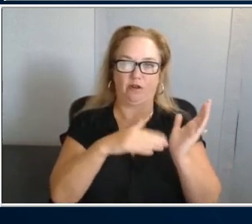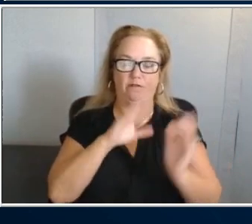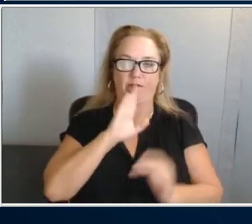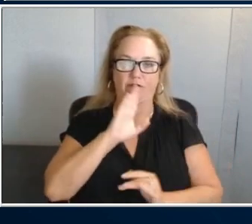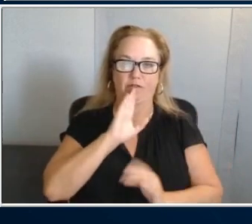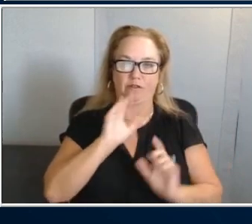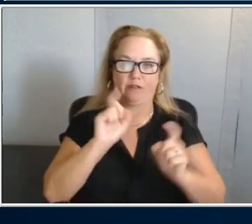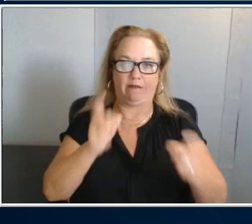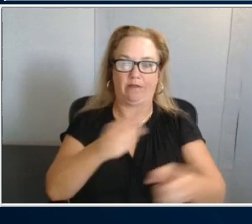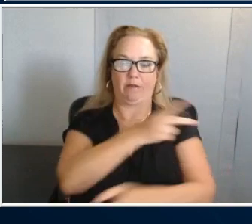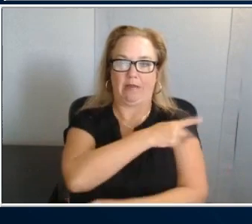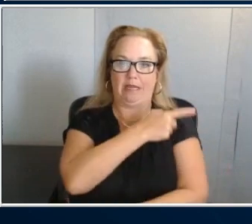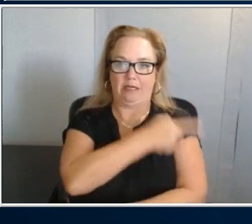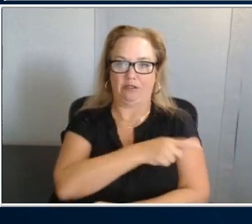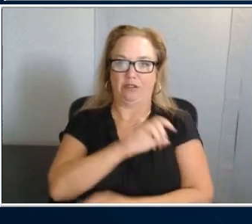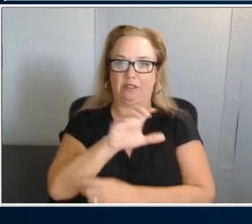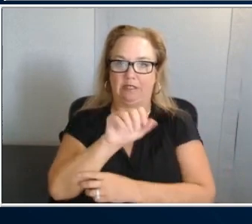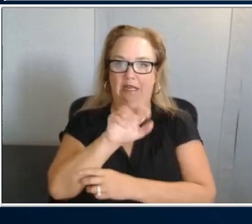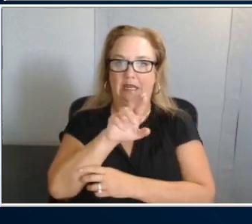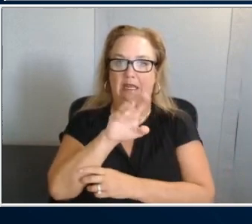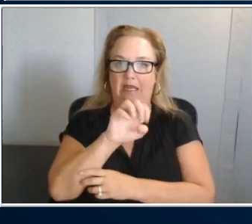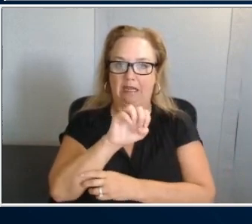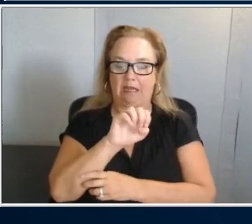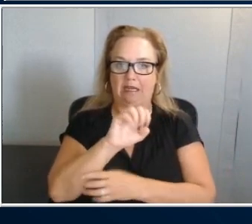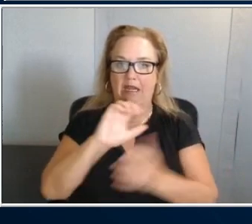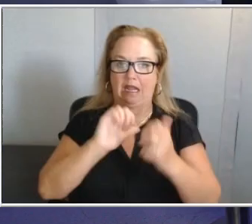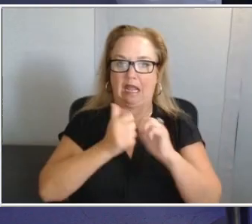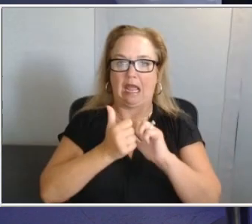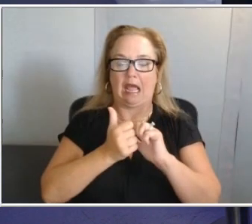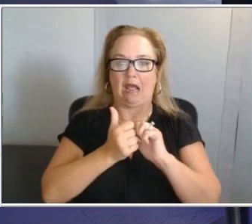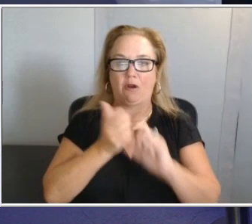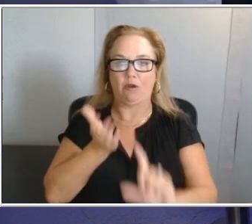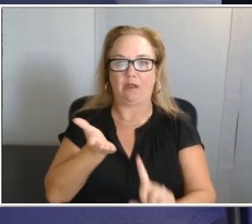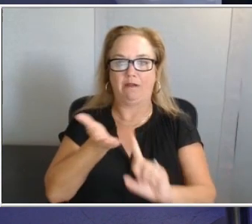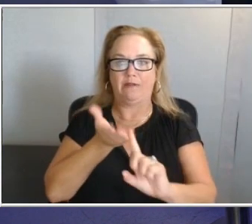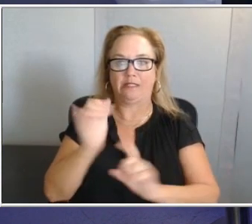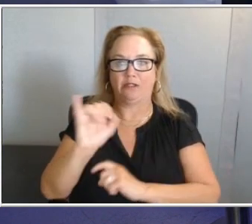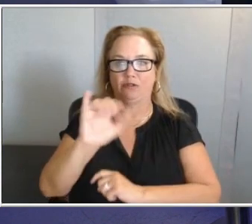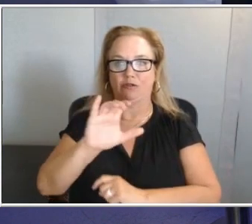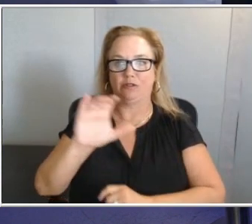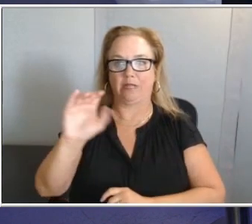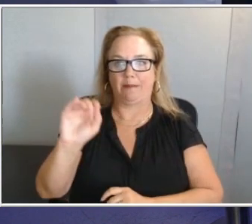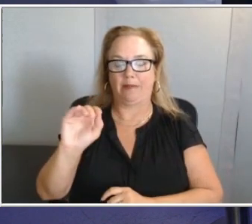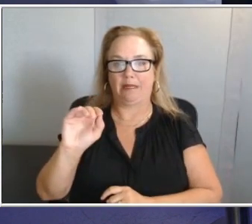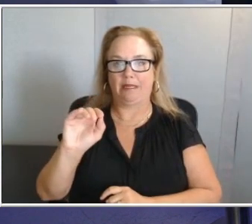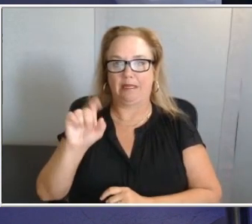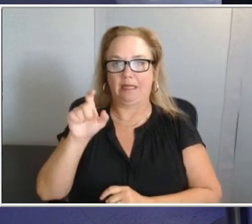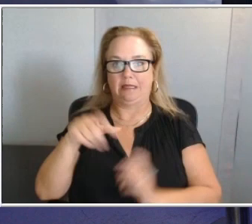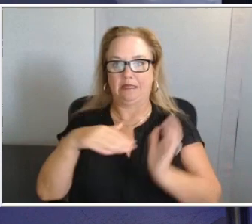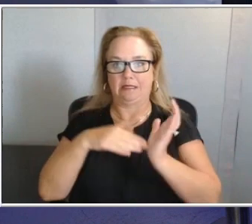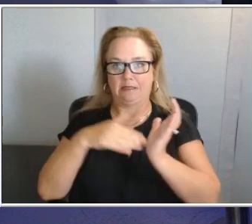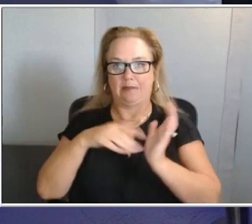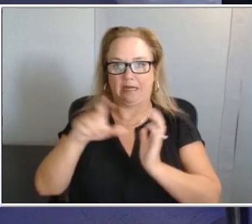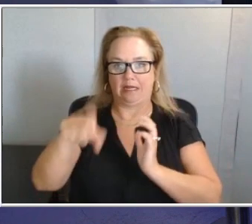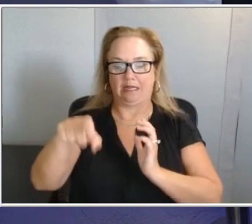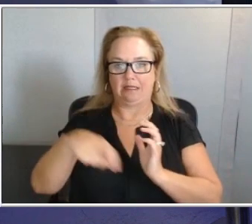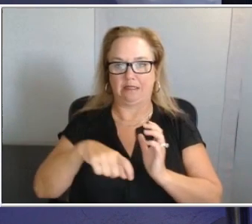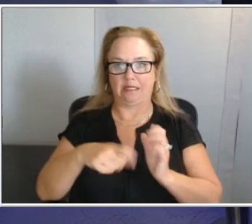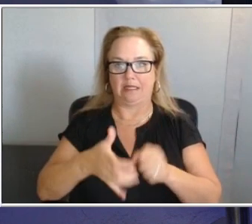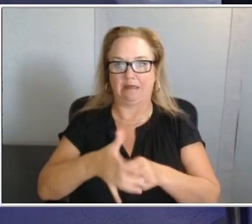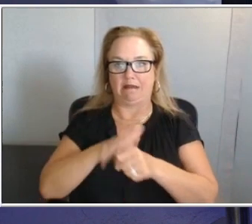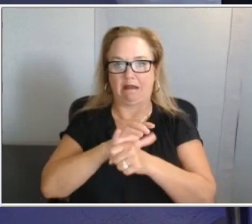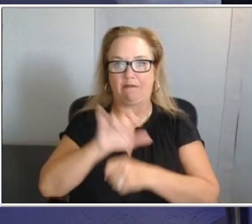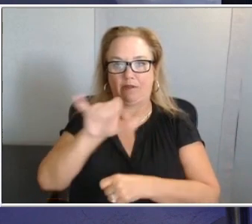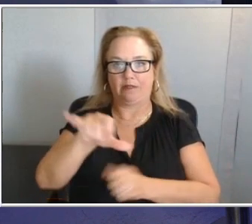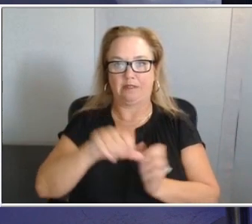their patients that kind of care. How do you convince an insurance company that this is medically necessary and they need to cover it? Well,